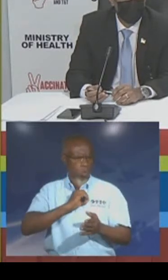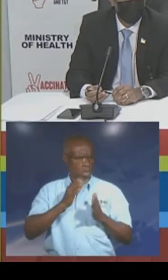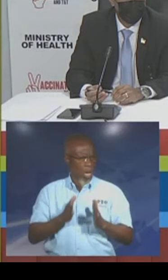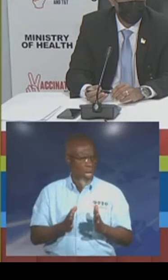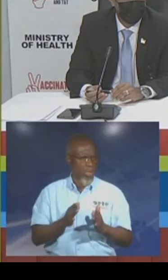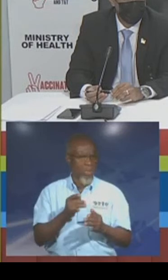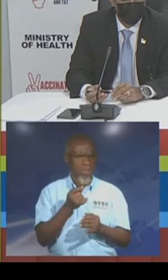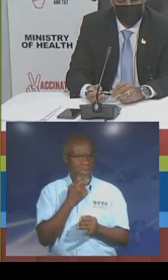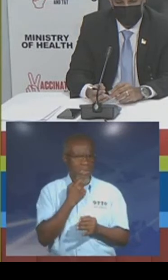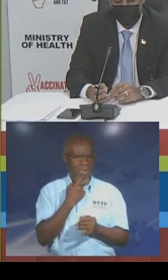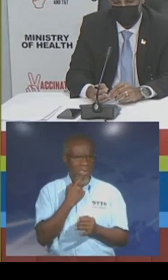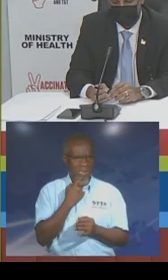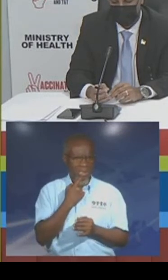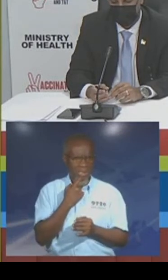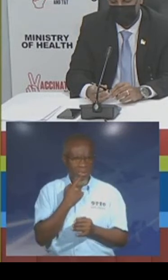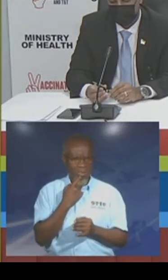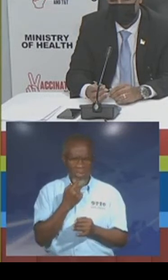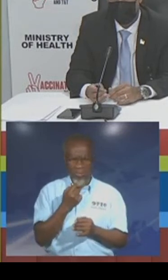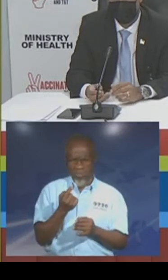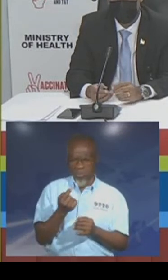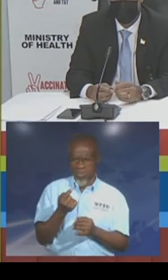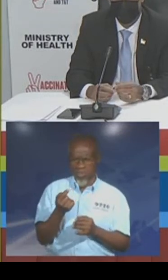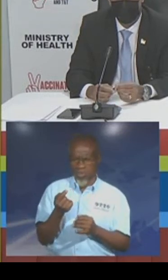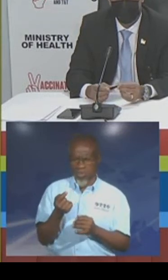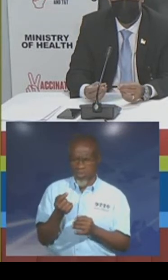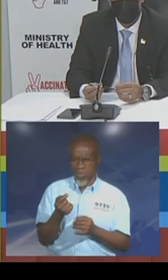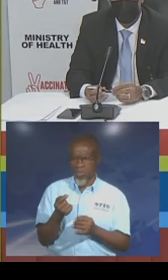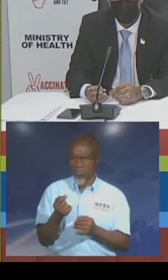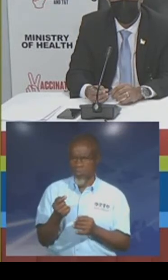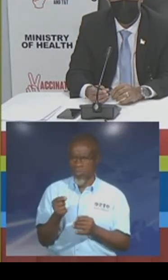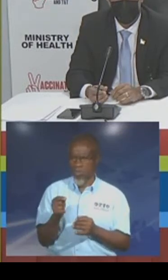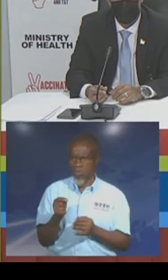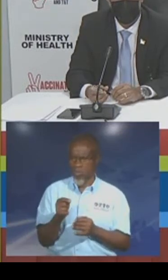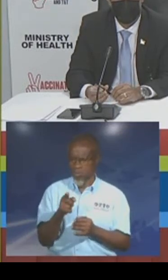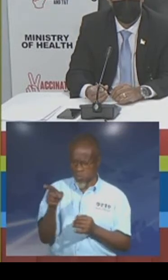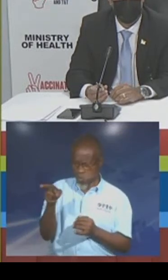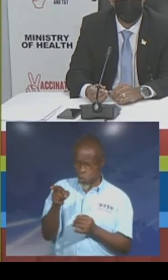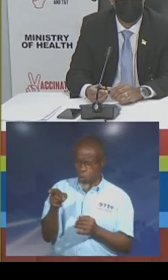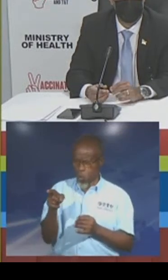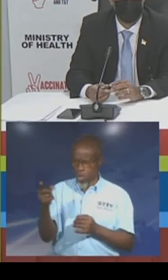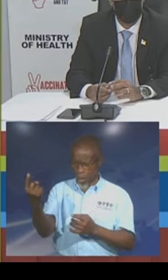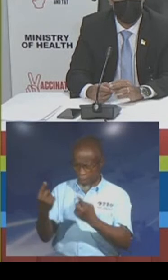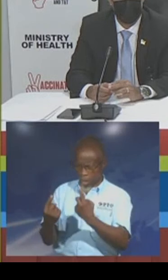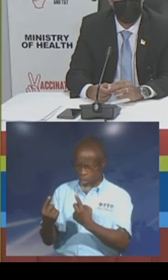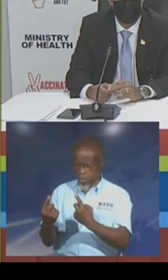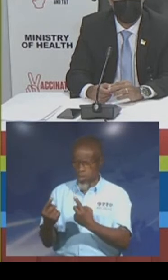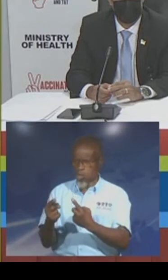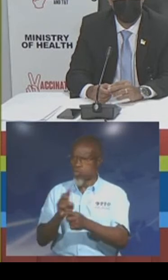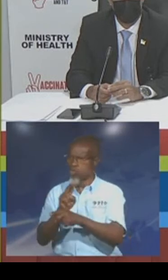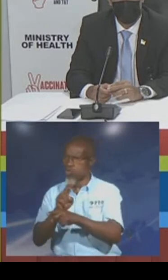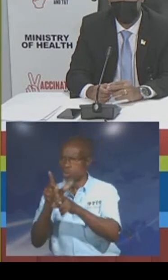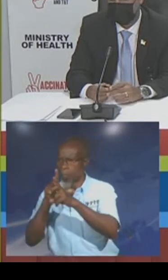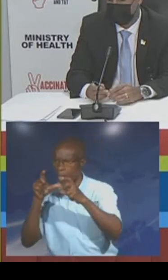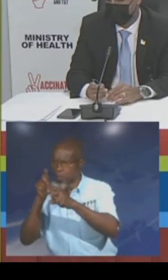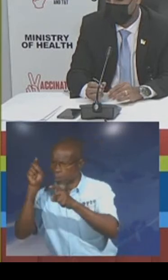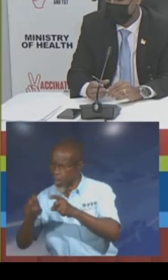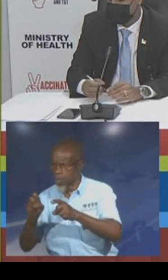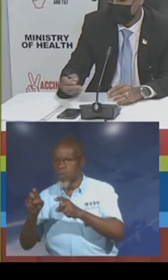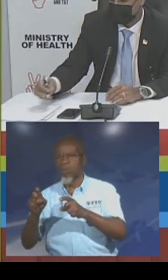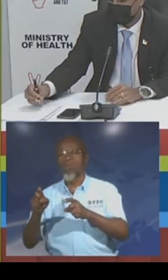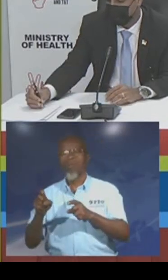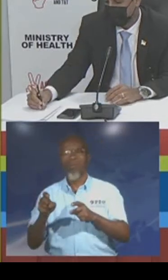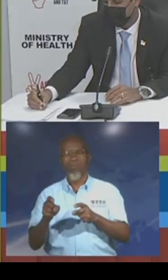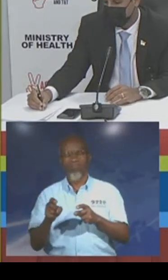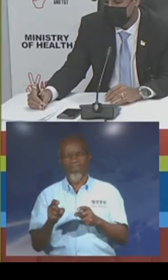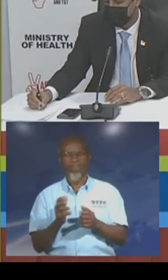sure that everybody that's coming into my establishment has that mask on and wears that mask? Is that something allowed? And my second